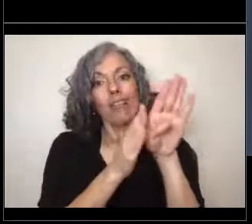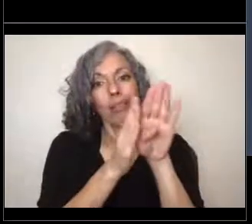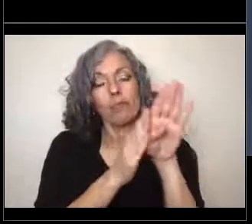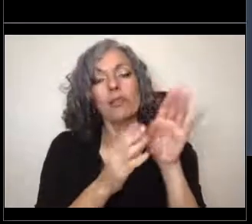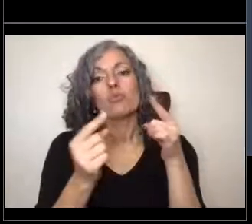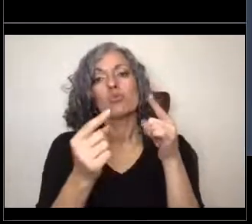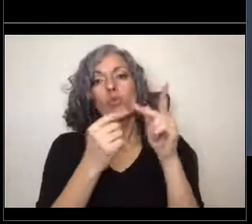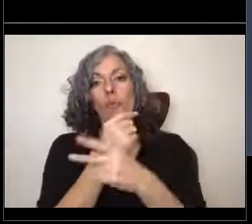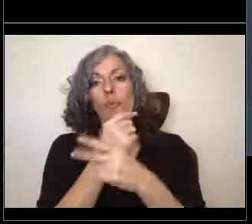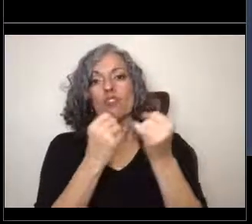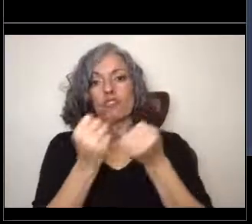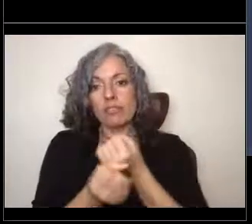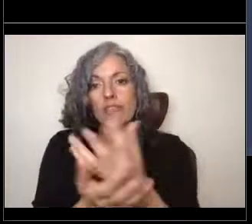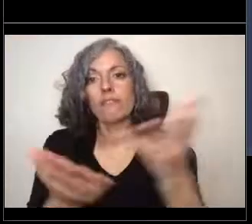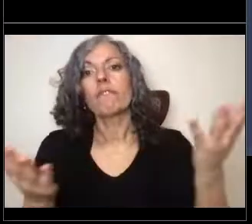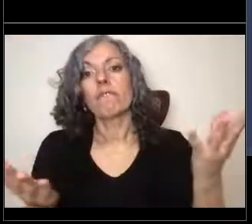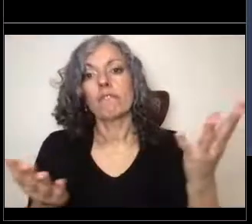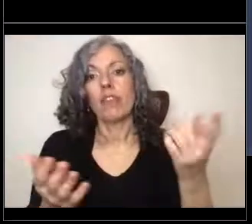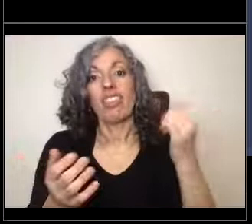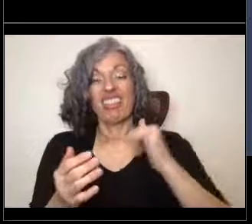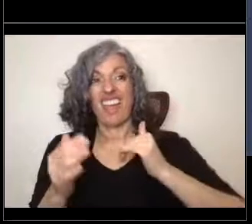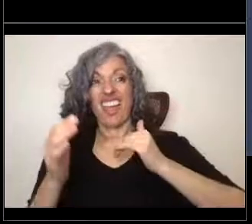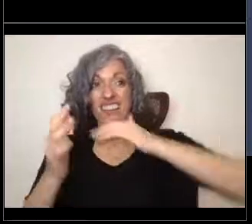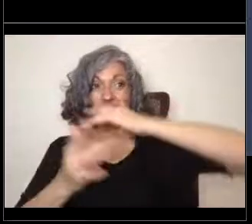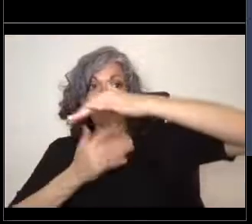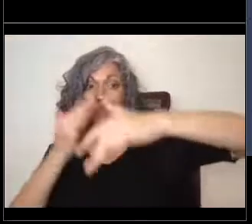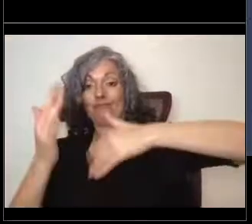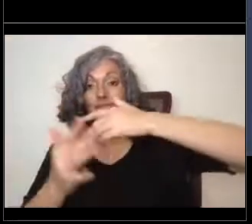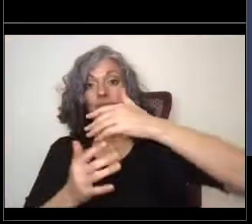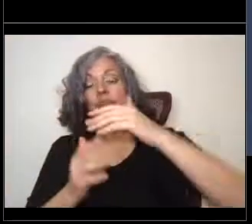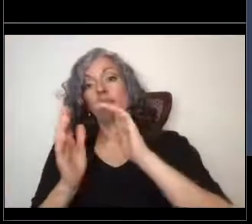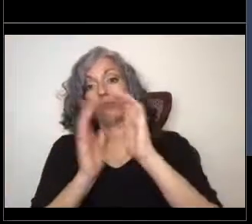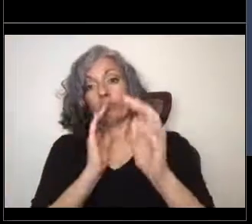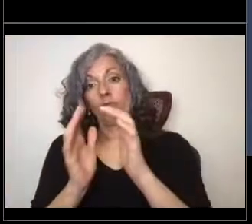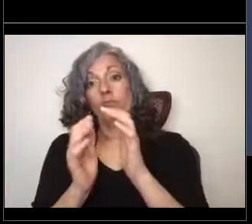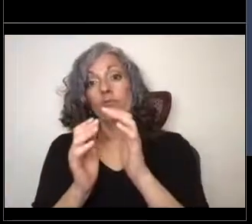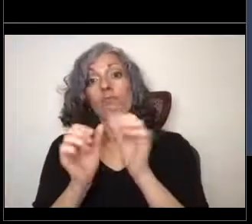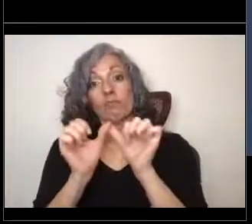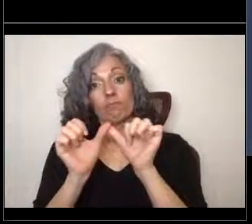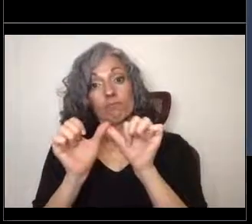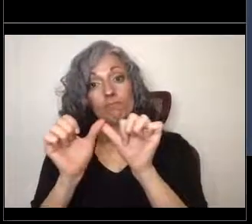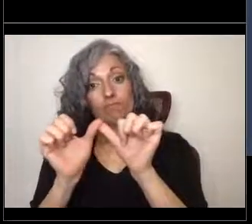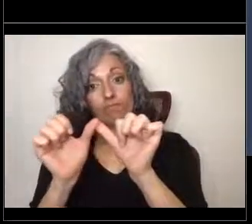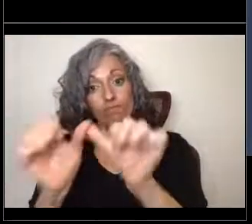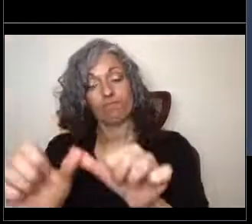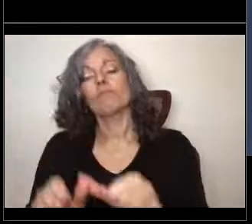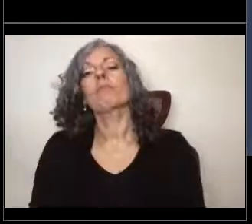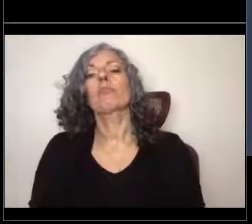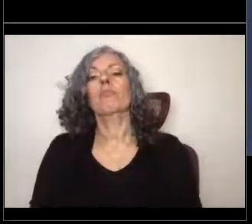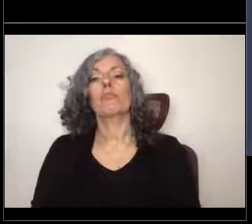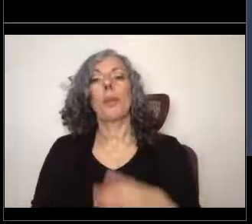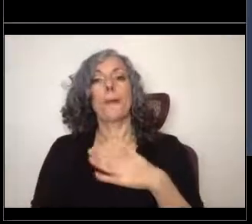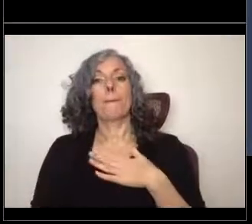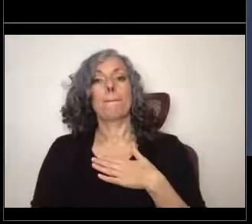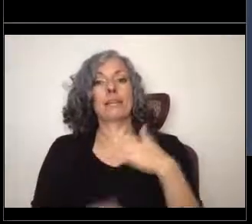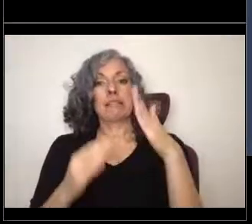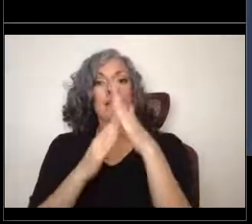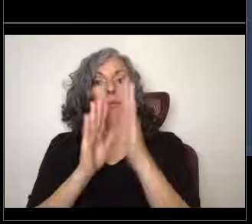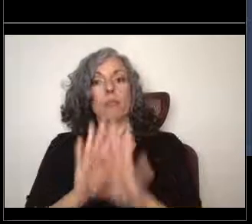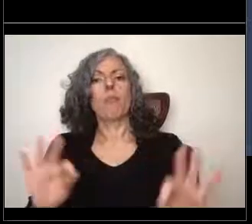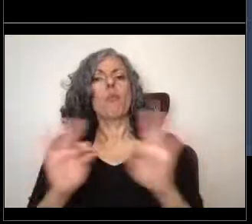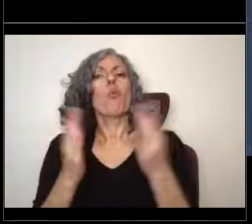delivery, that level of engagement is consistent. And I would say that my priority is to make sure that